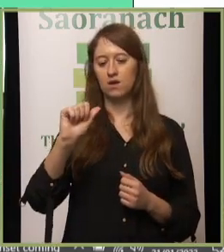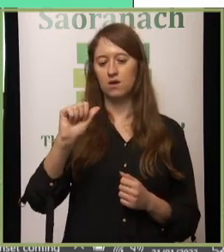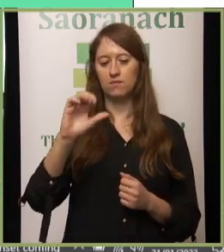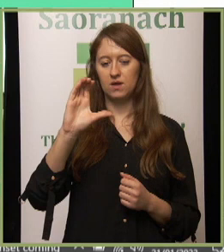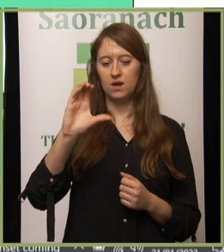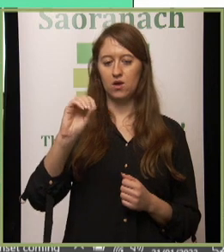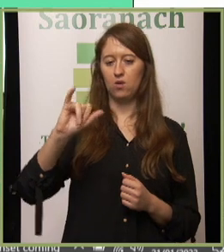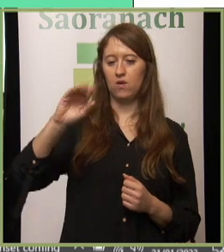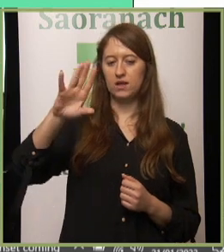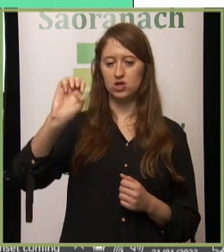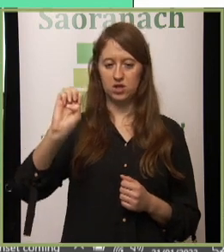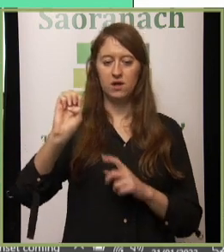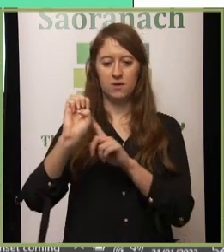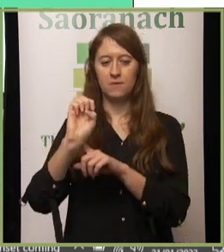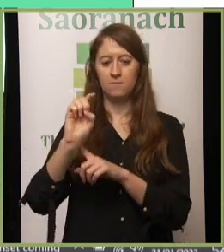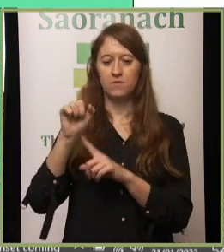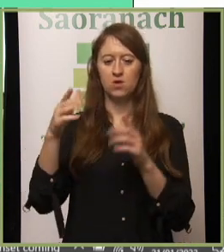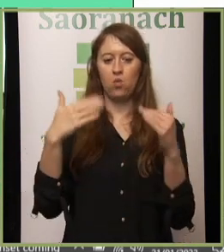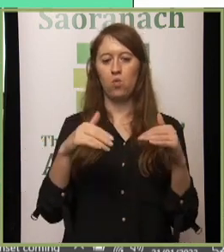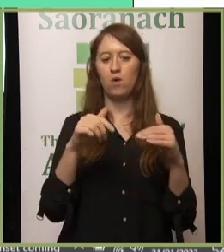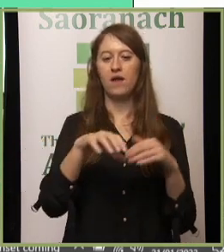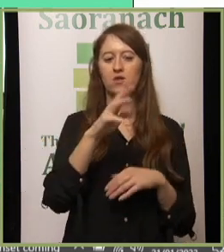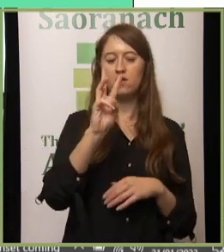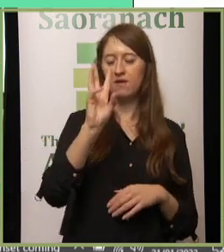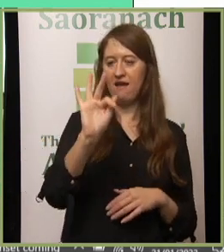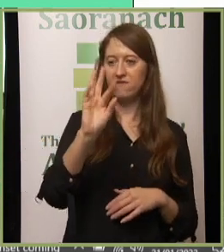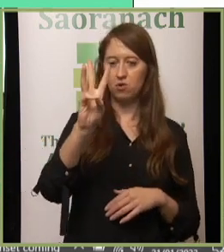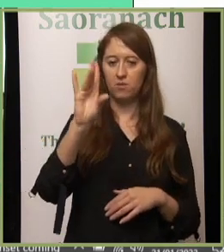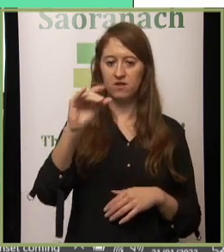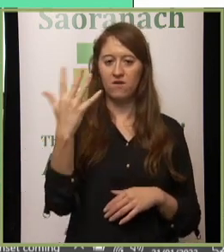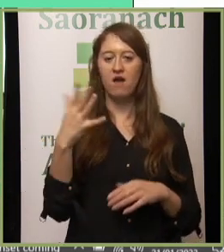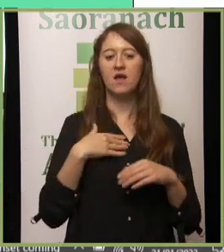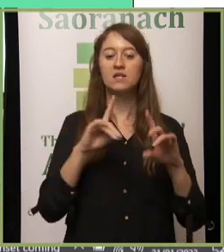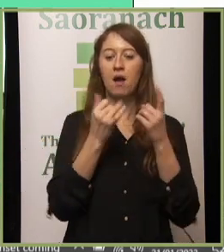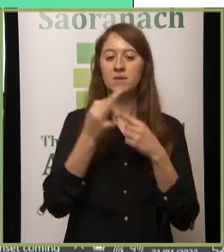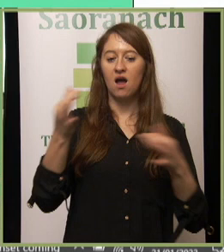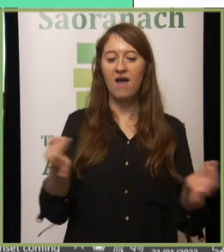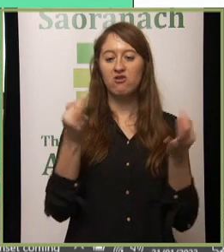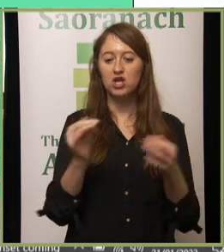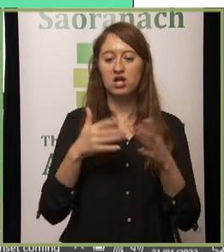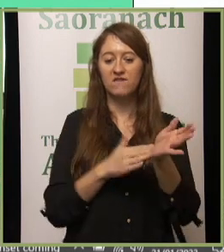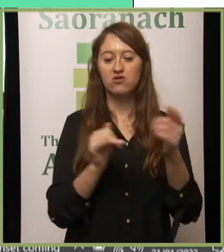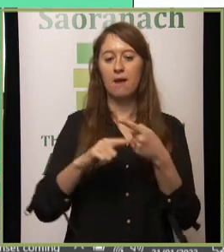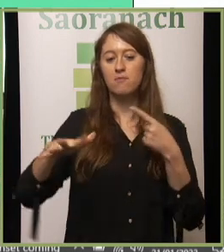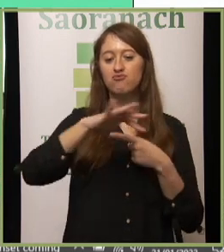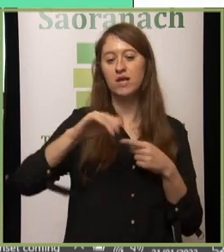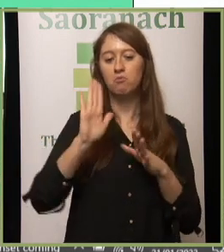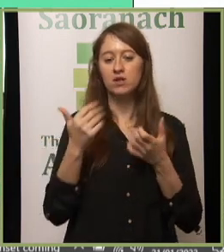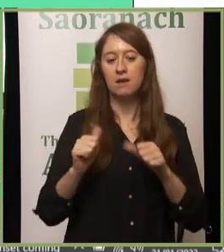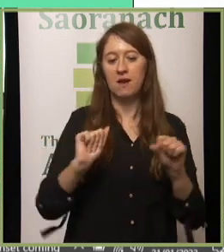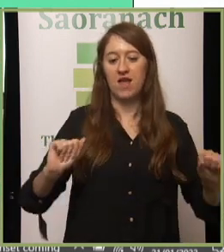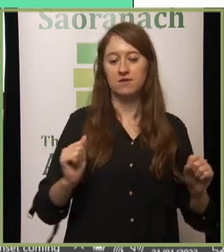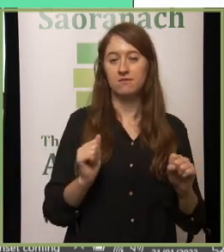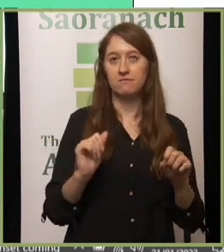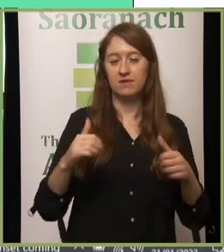this is where we are. The Department of Agriculture, Fisheries and the Marine must implement incentives for state, semi-state and commercial bodies to establish more nurseries